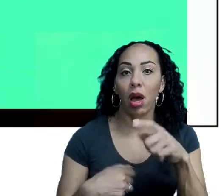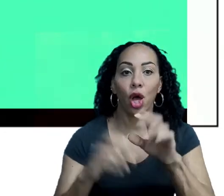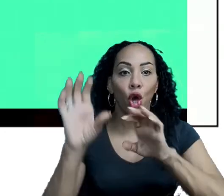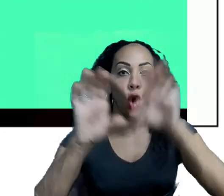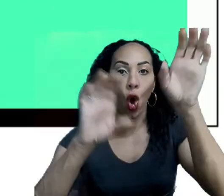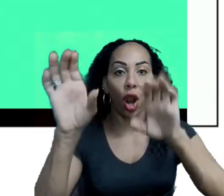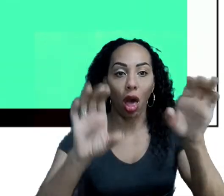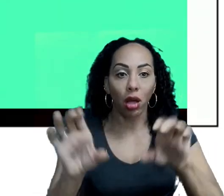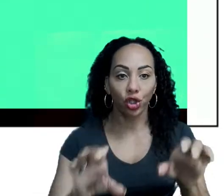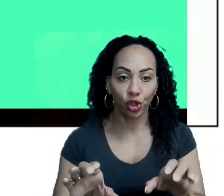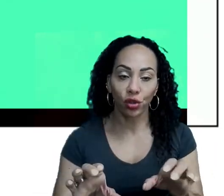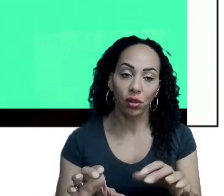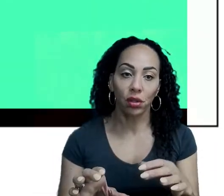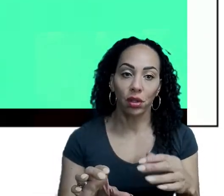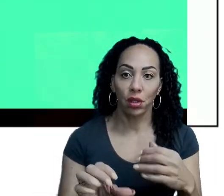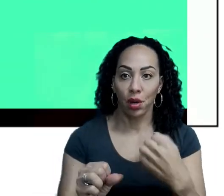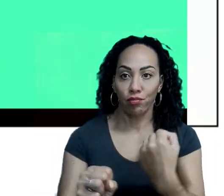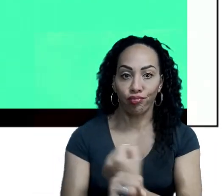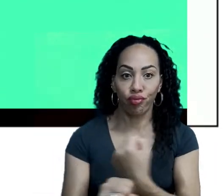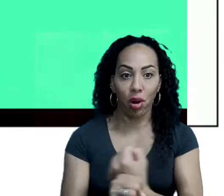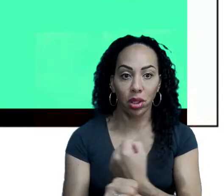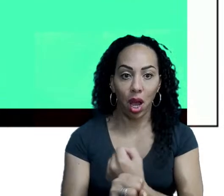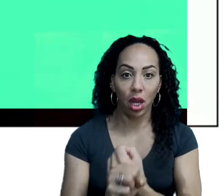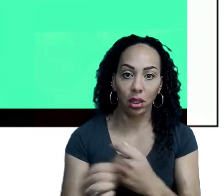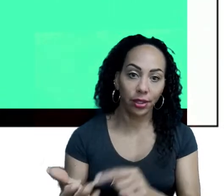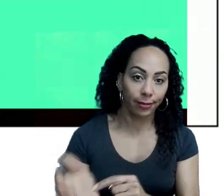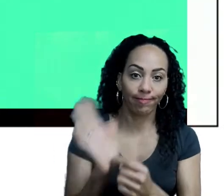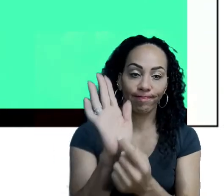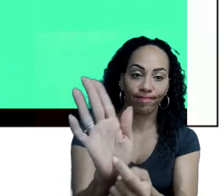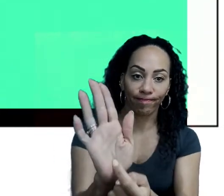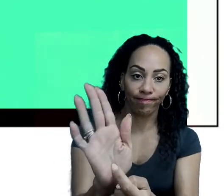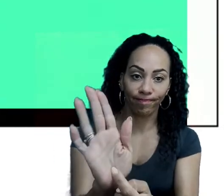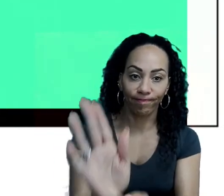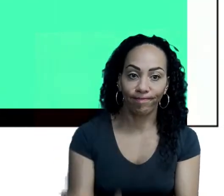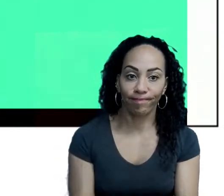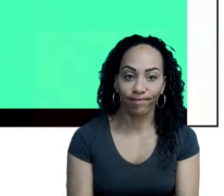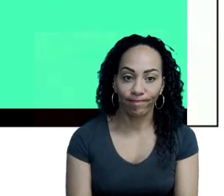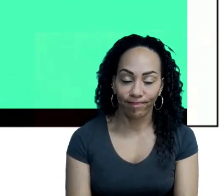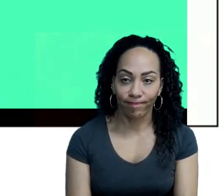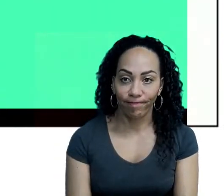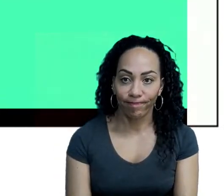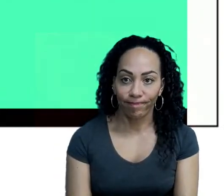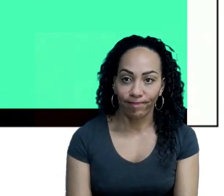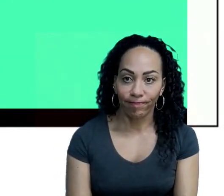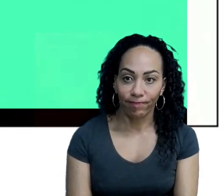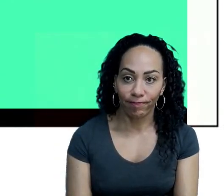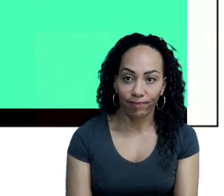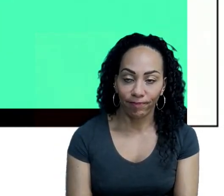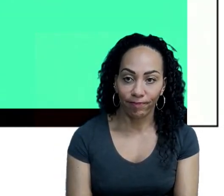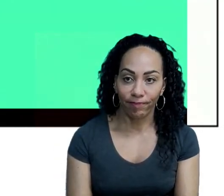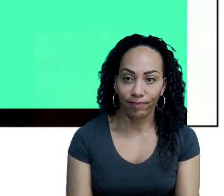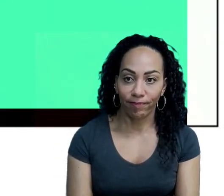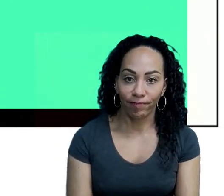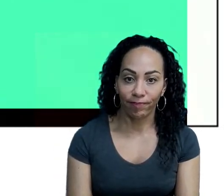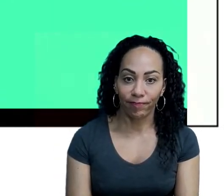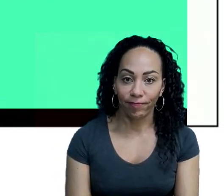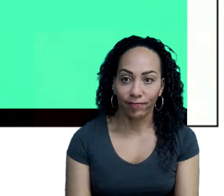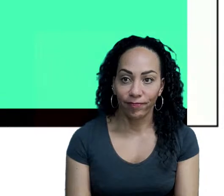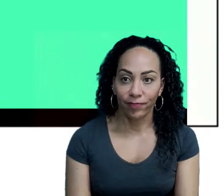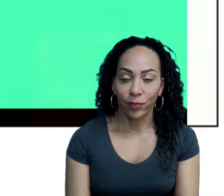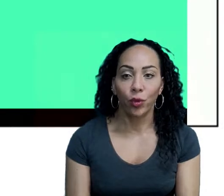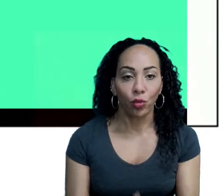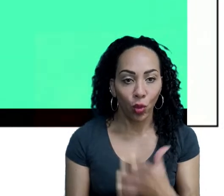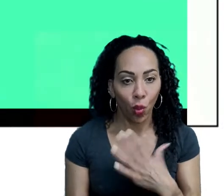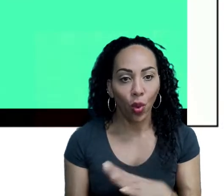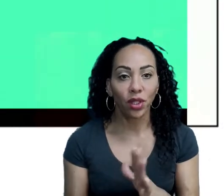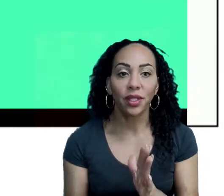know, it's all very well saying these kind of like these things about not underestimating them, but we also want to meet young people where